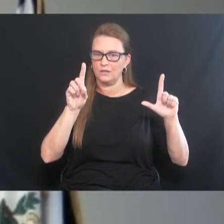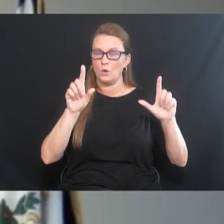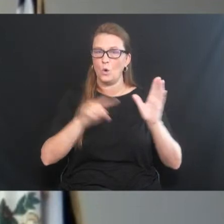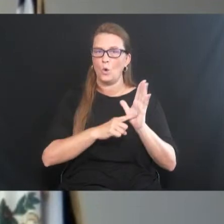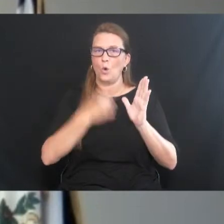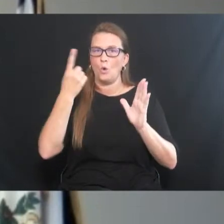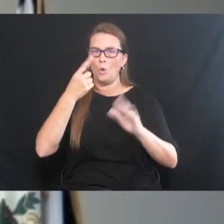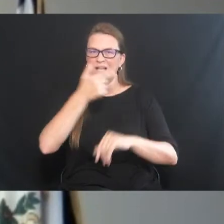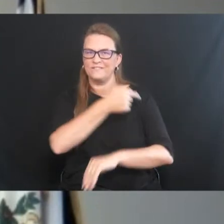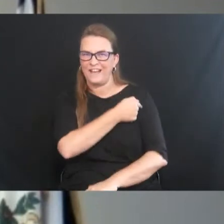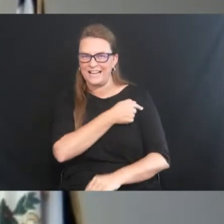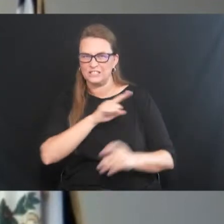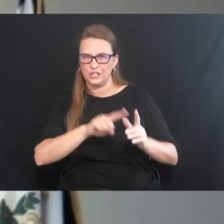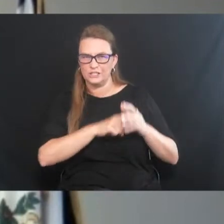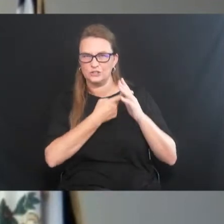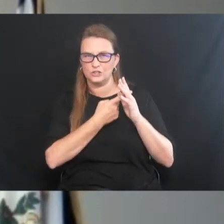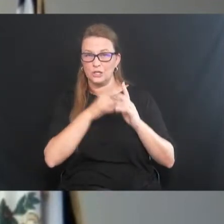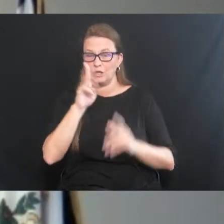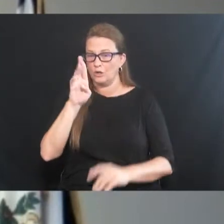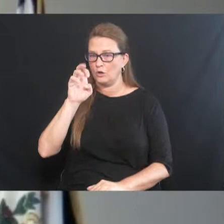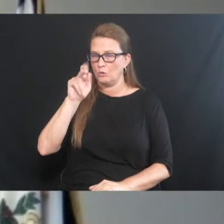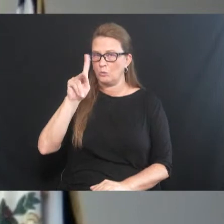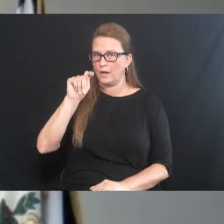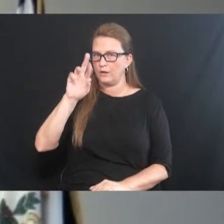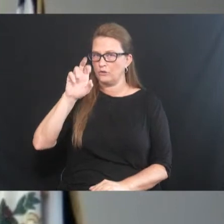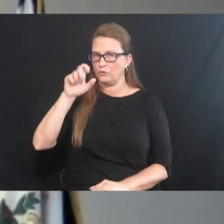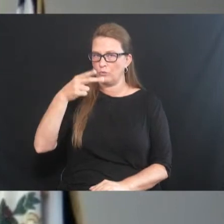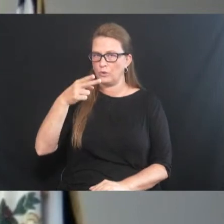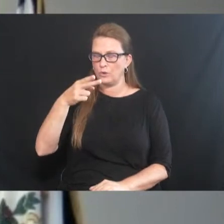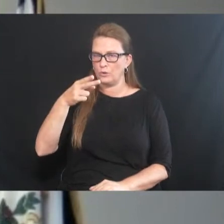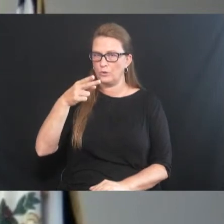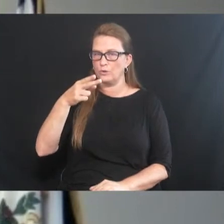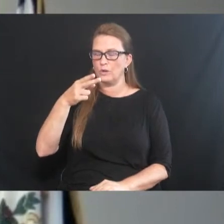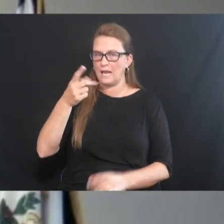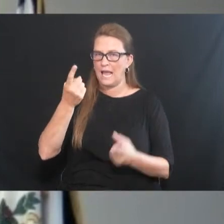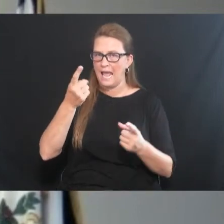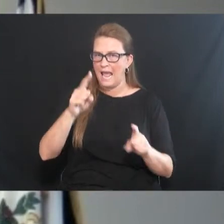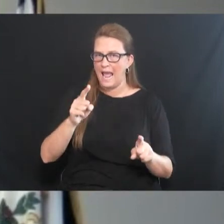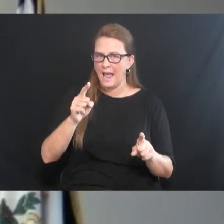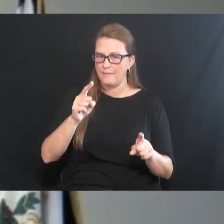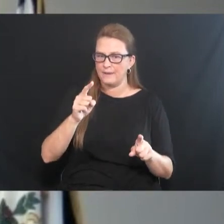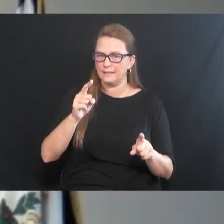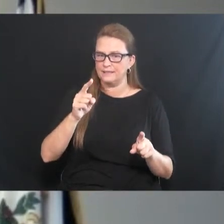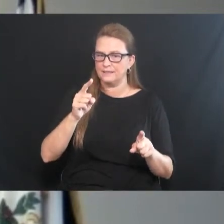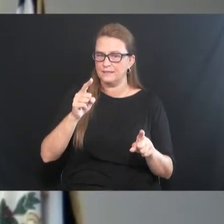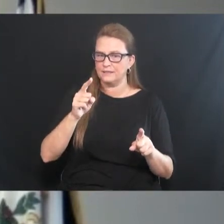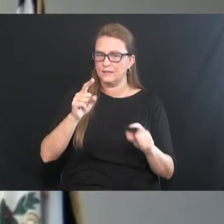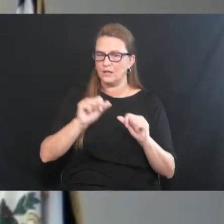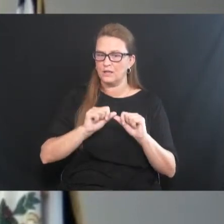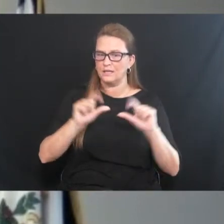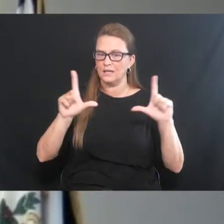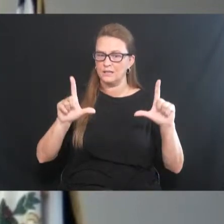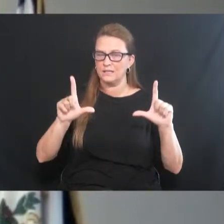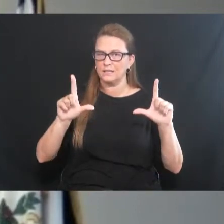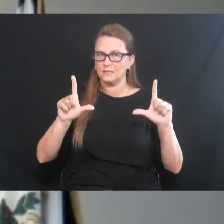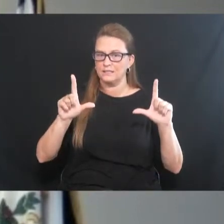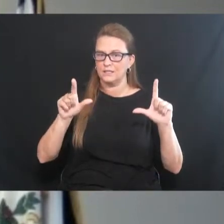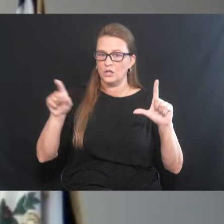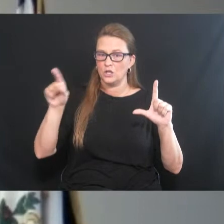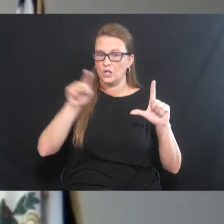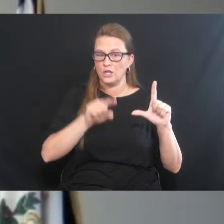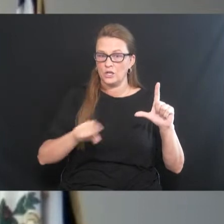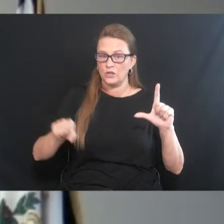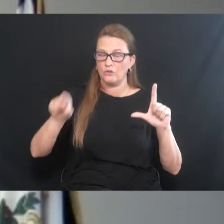vaccination started. But the breakthrough information, the breakthrough cases that you're looking at on the dashboard are of those